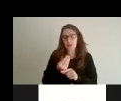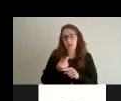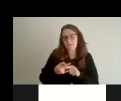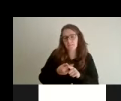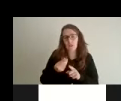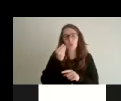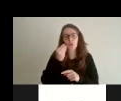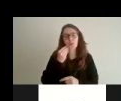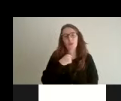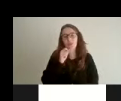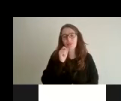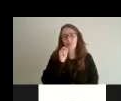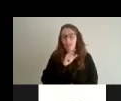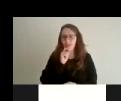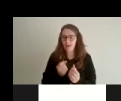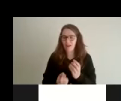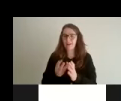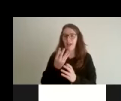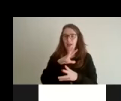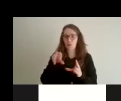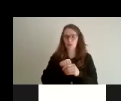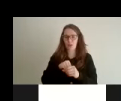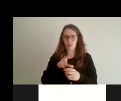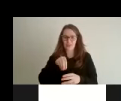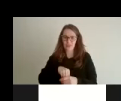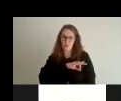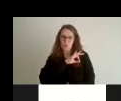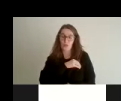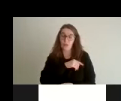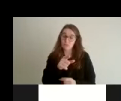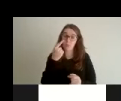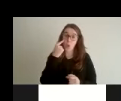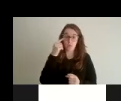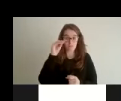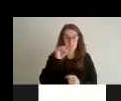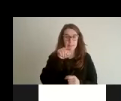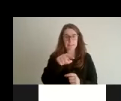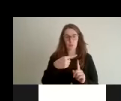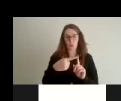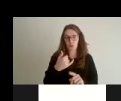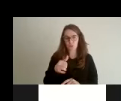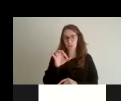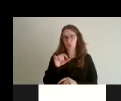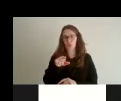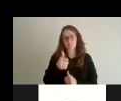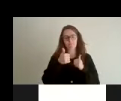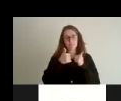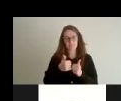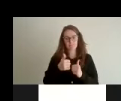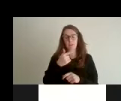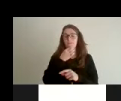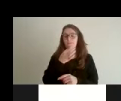an inclusive academy. I recommend this one published in 2018, where they go through a lot of